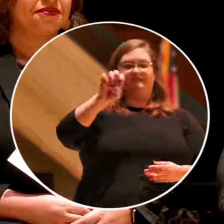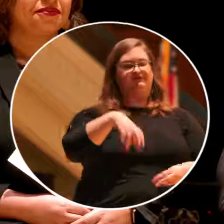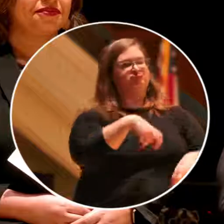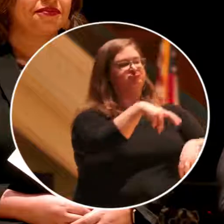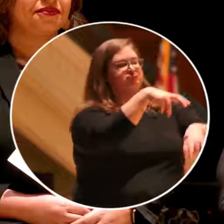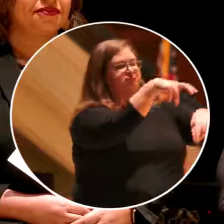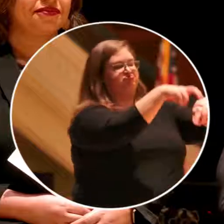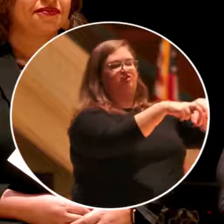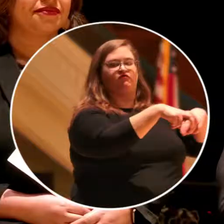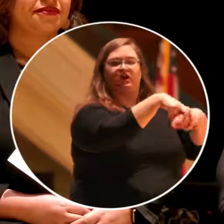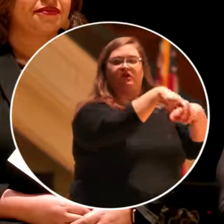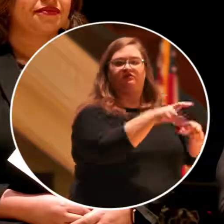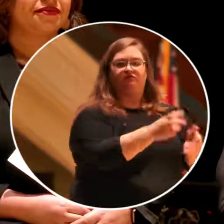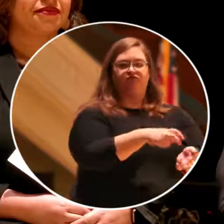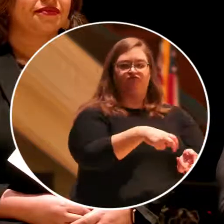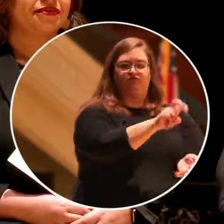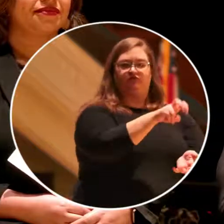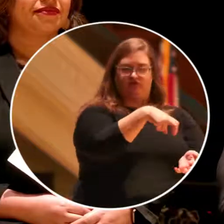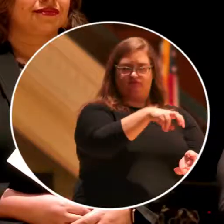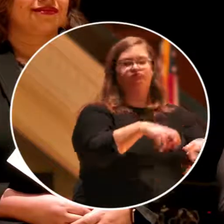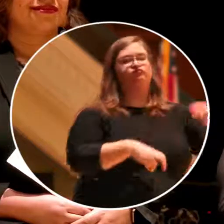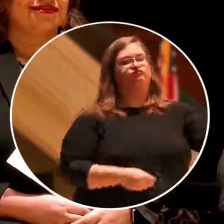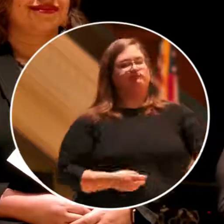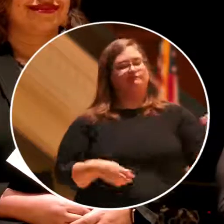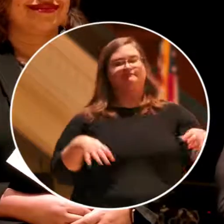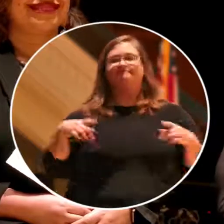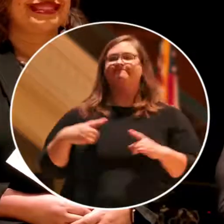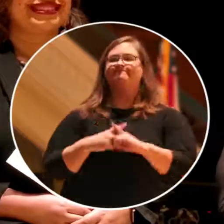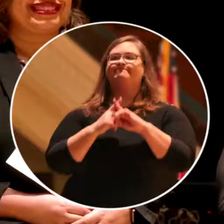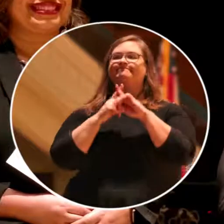corner in the rocking chair, knitting.